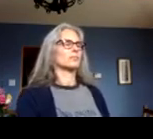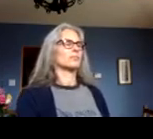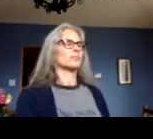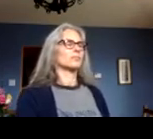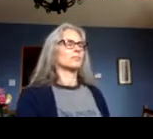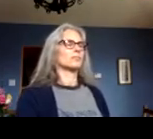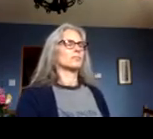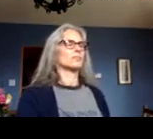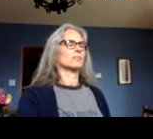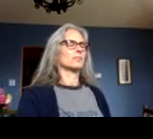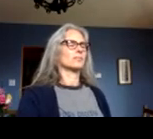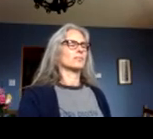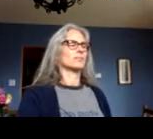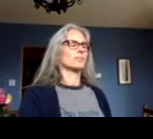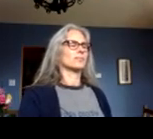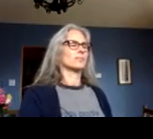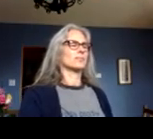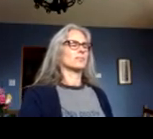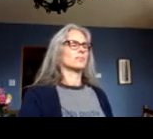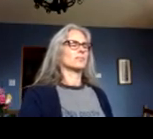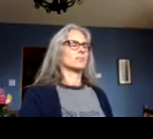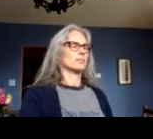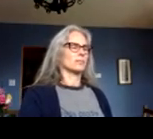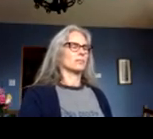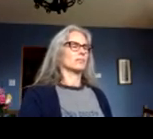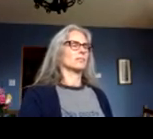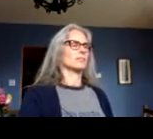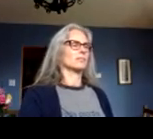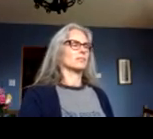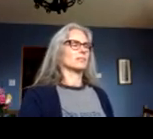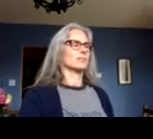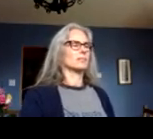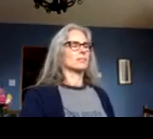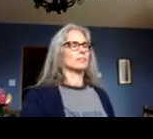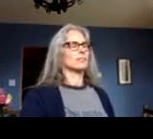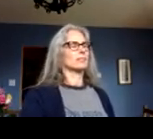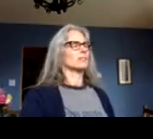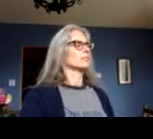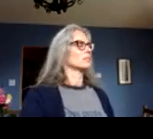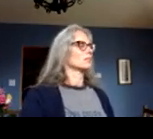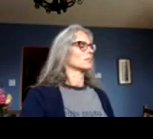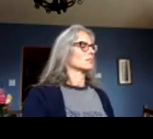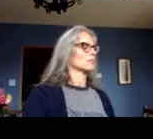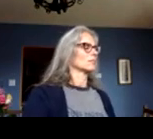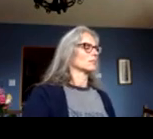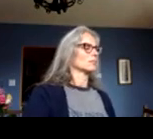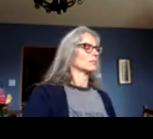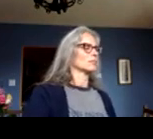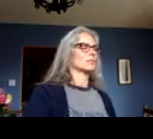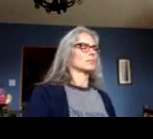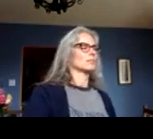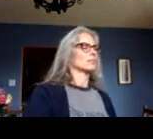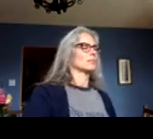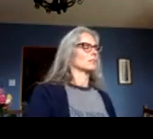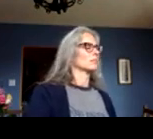done. And so there's a mark as done option there. In an assignment, there's also some really powerful